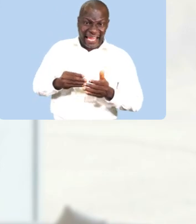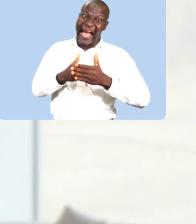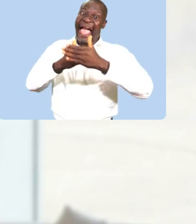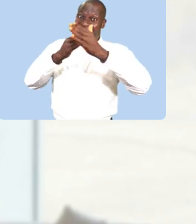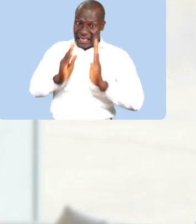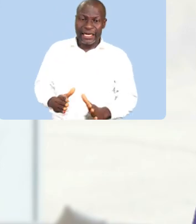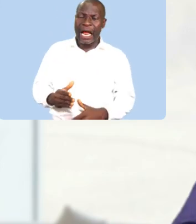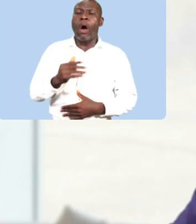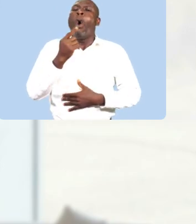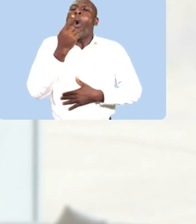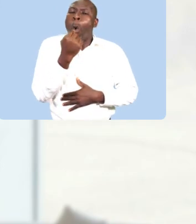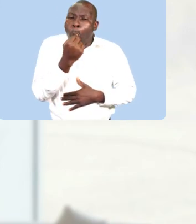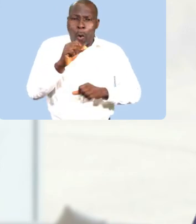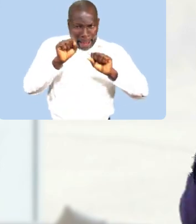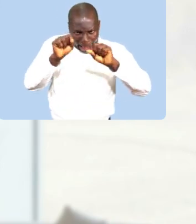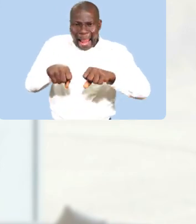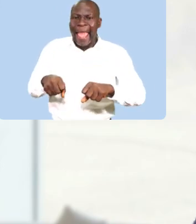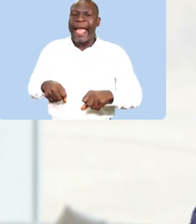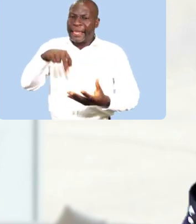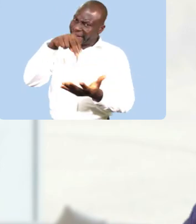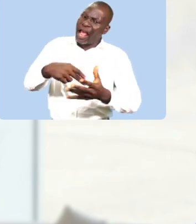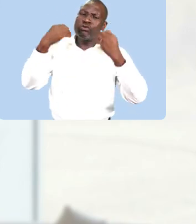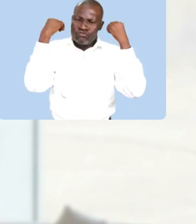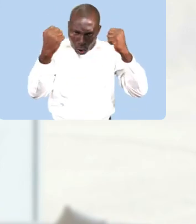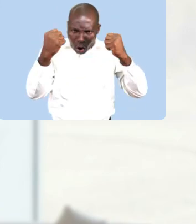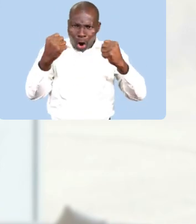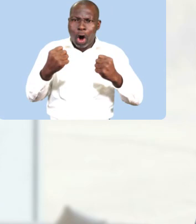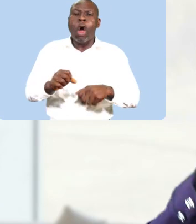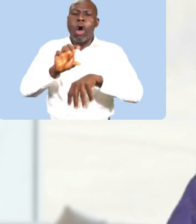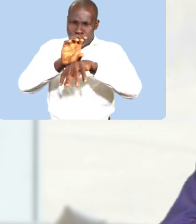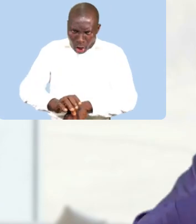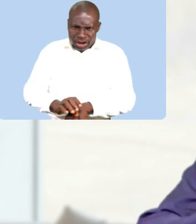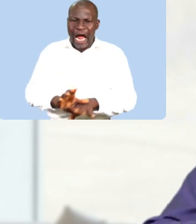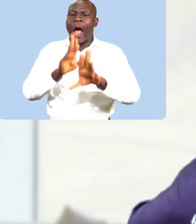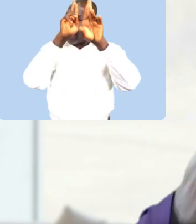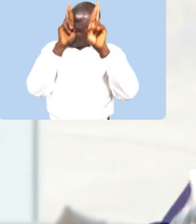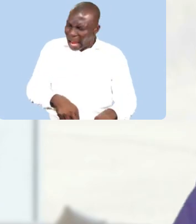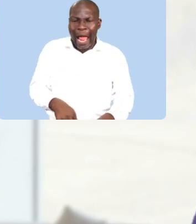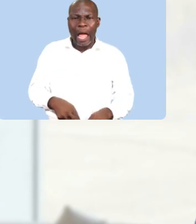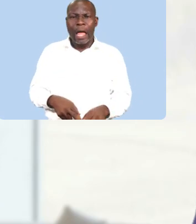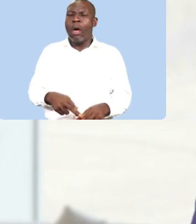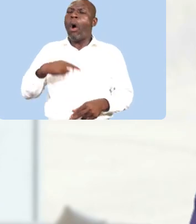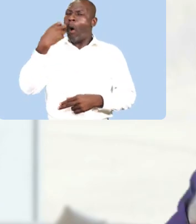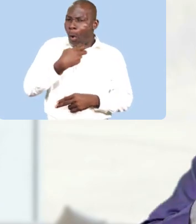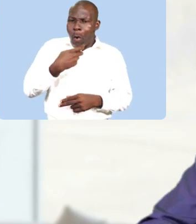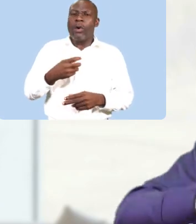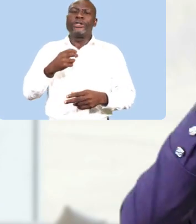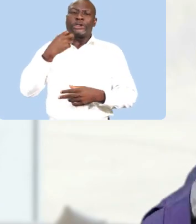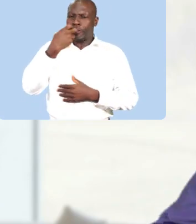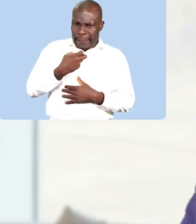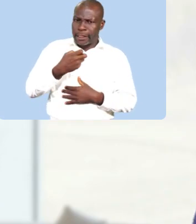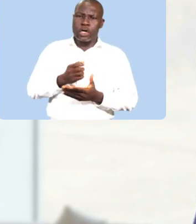popularity. Nemum genuinely no ojina adiama Africa. So these are African values. These are